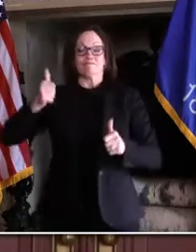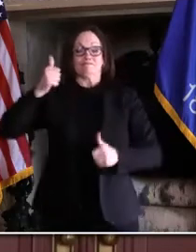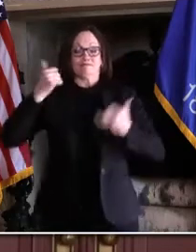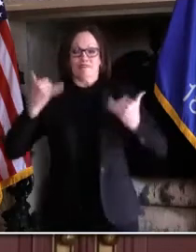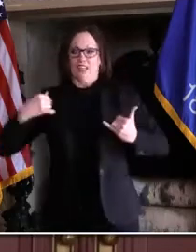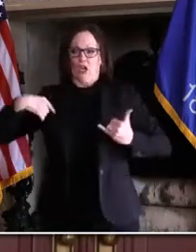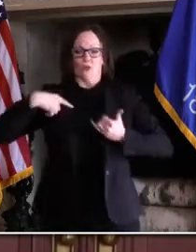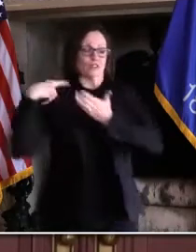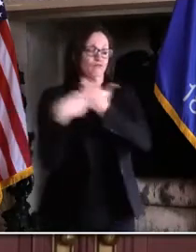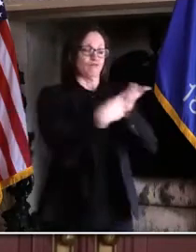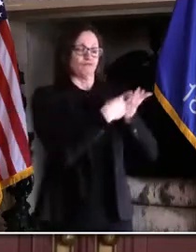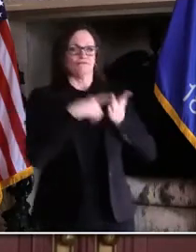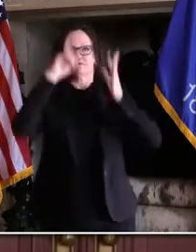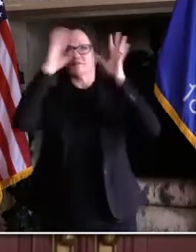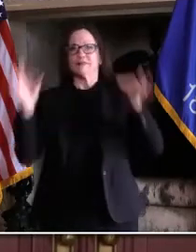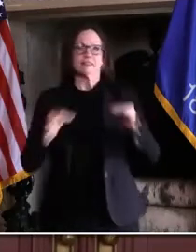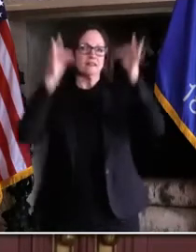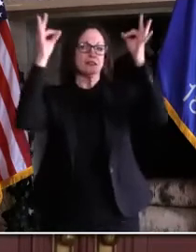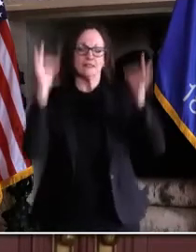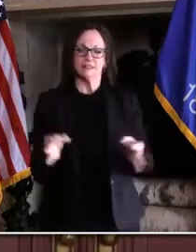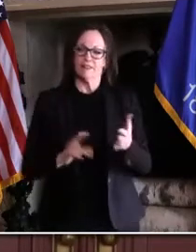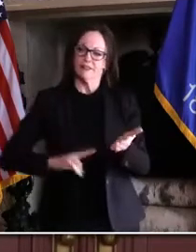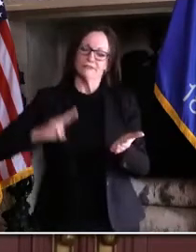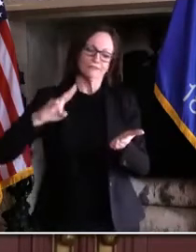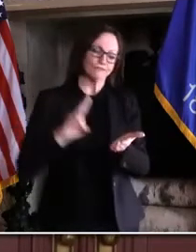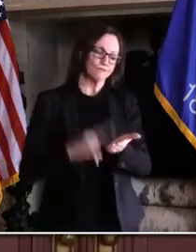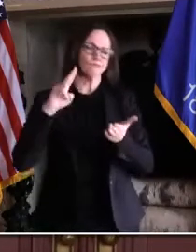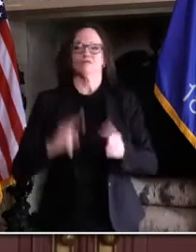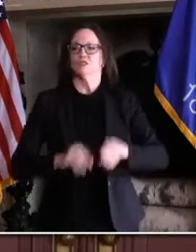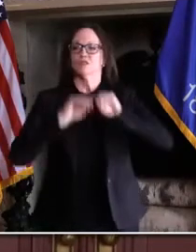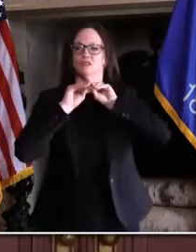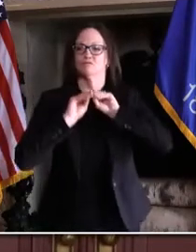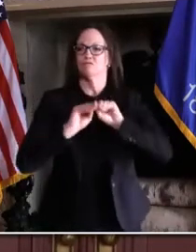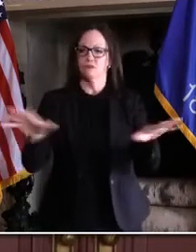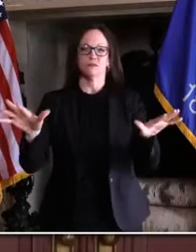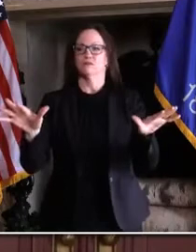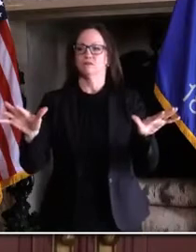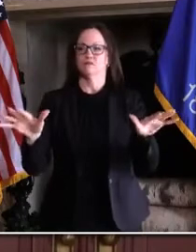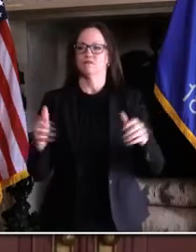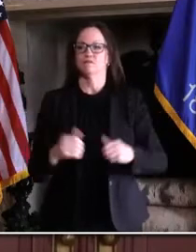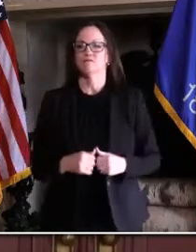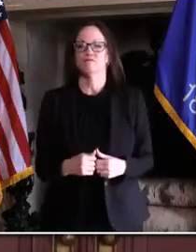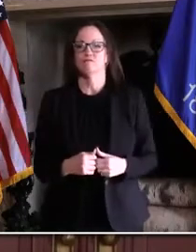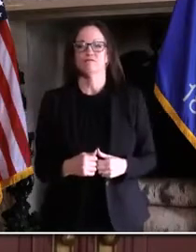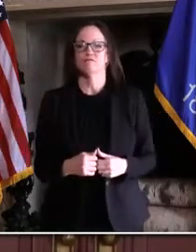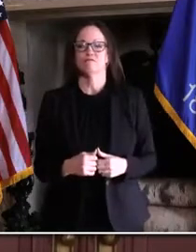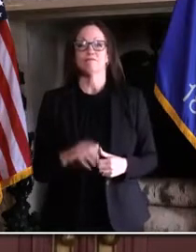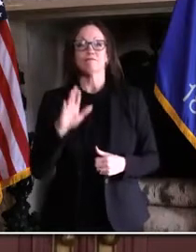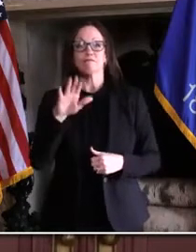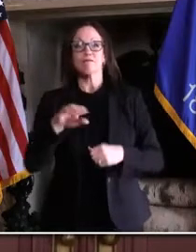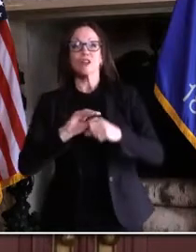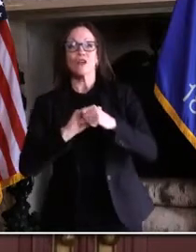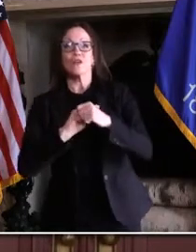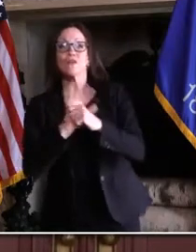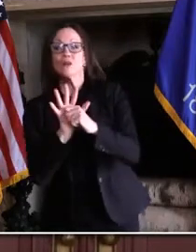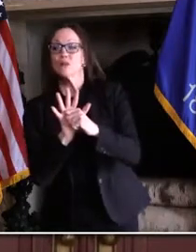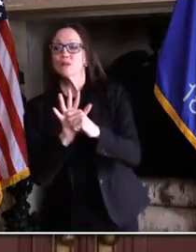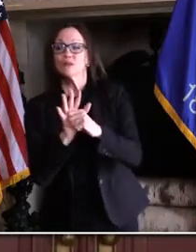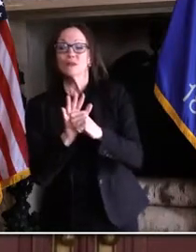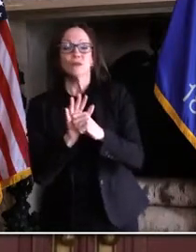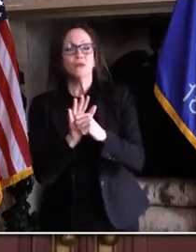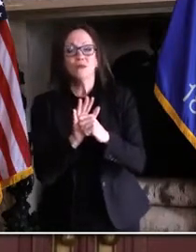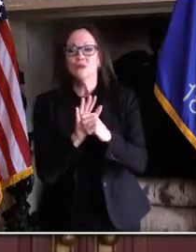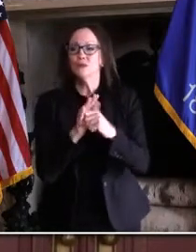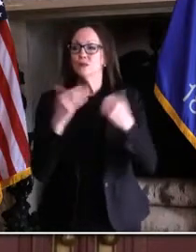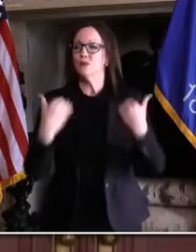The bottom line is that COVID-19 has been and continues to be a rapidly evolving situation, sometimes changing by